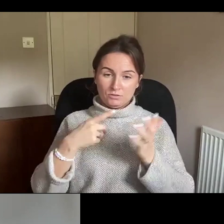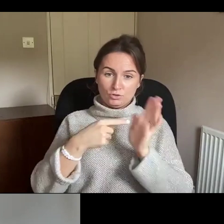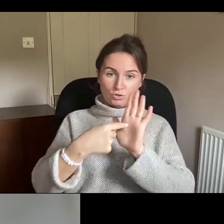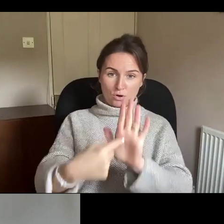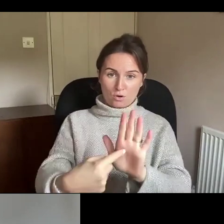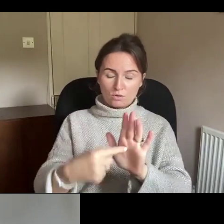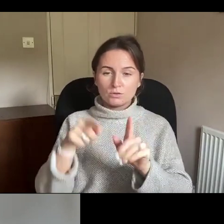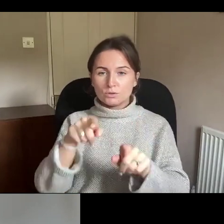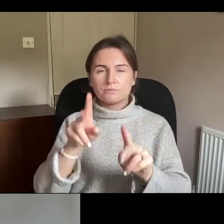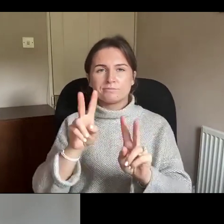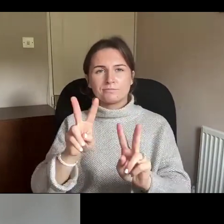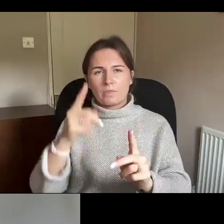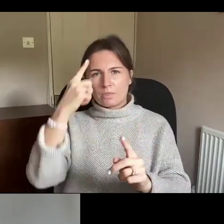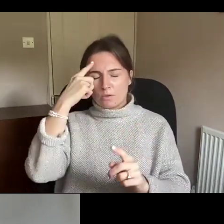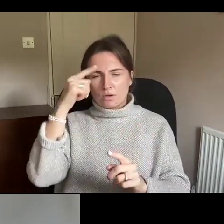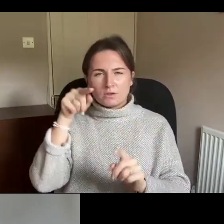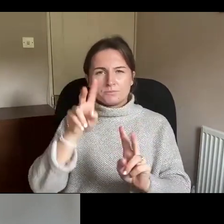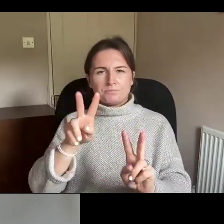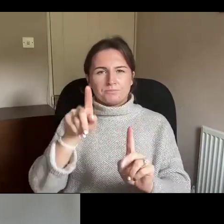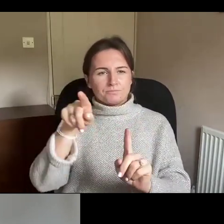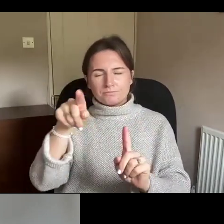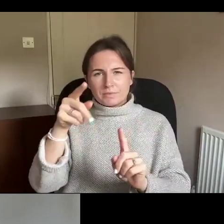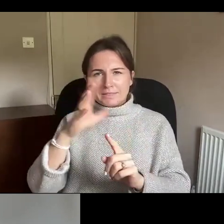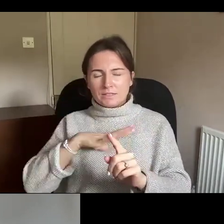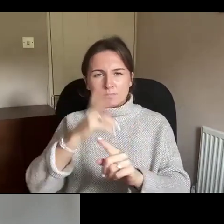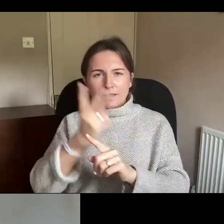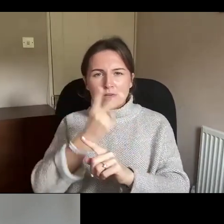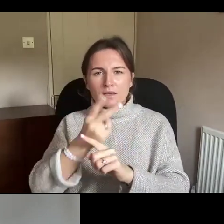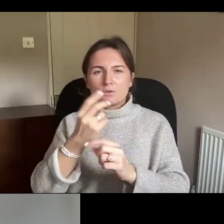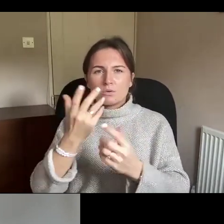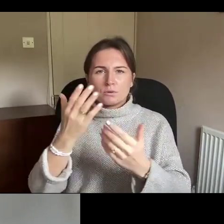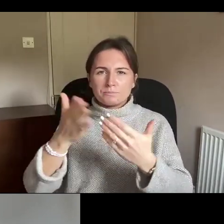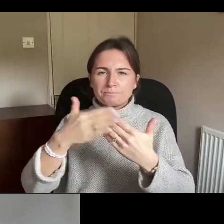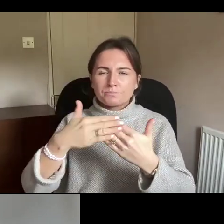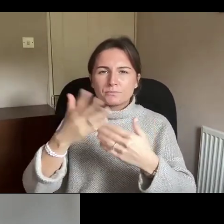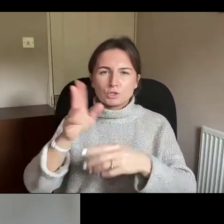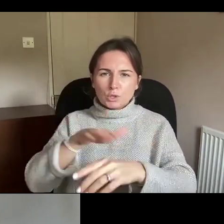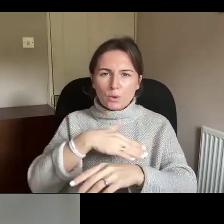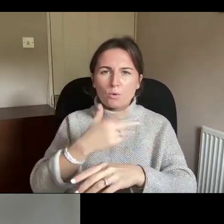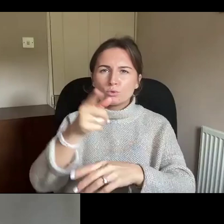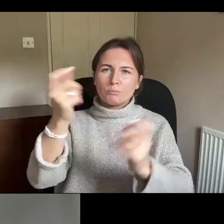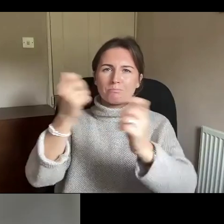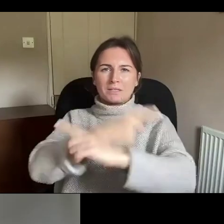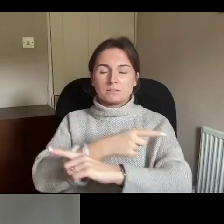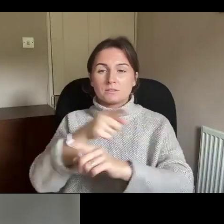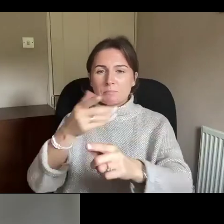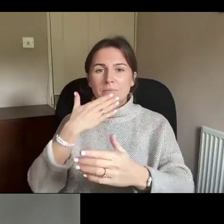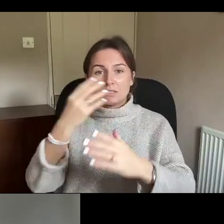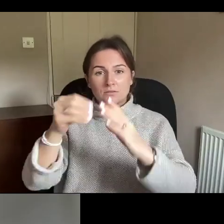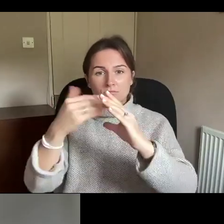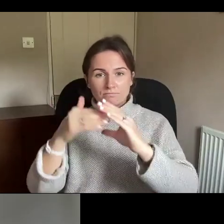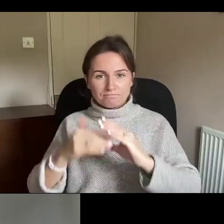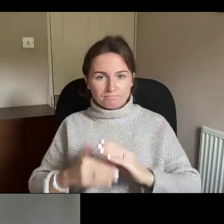people felt, oh, I could have, could you just do that a little bit slower, or was there something I missed? Please pop that in the chat so we